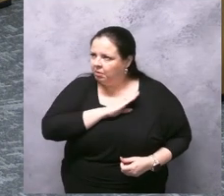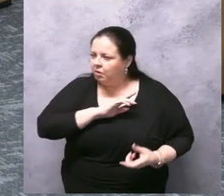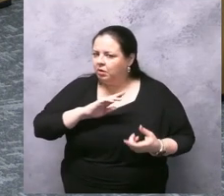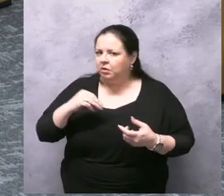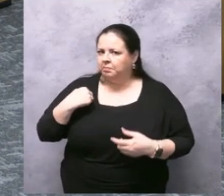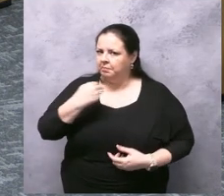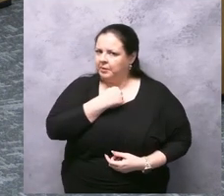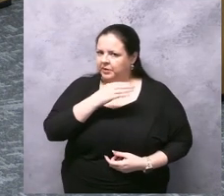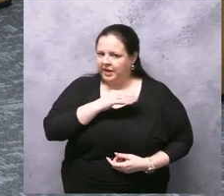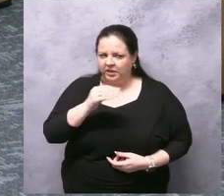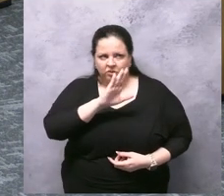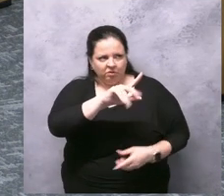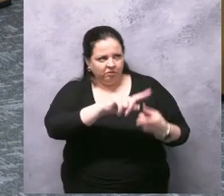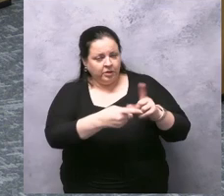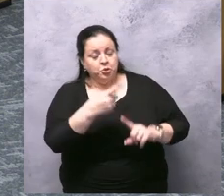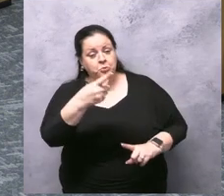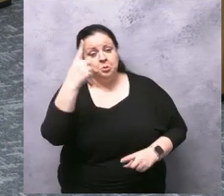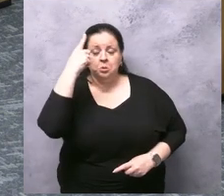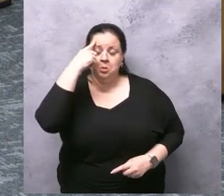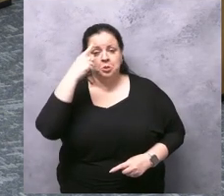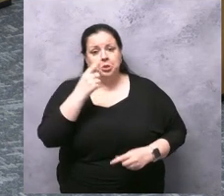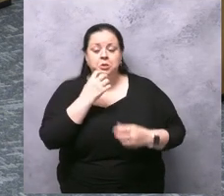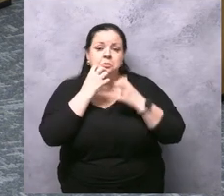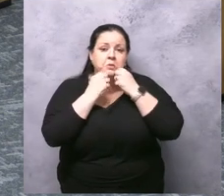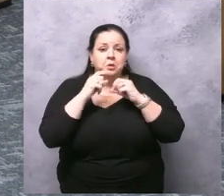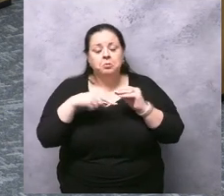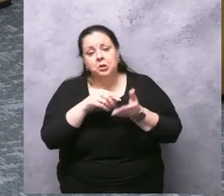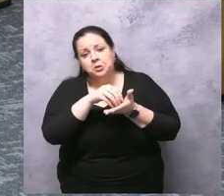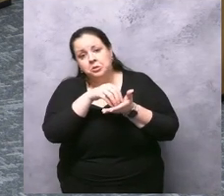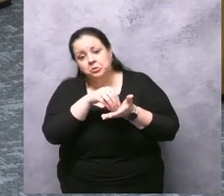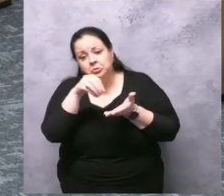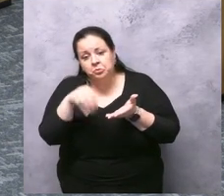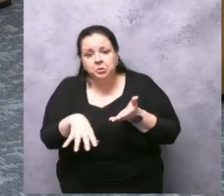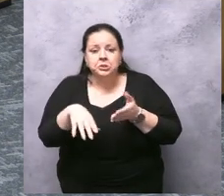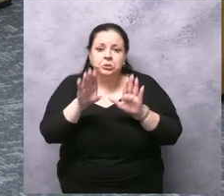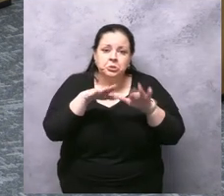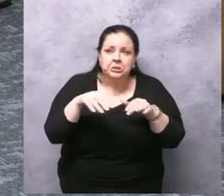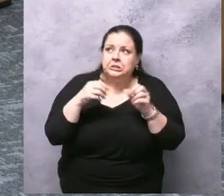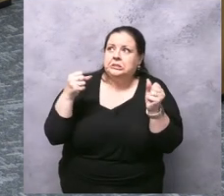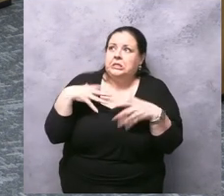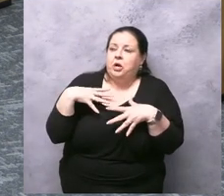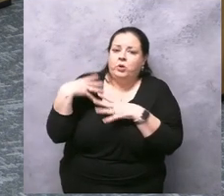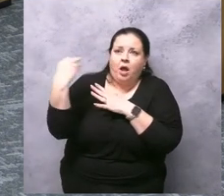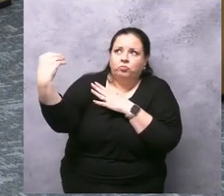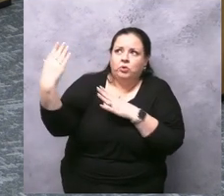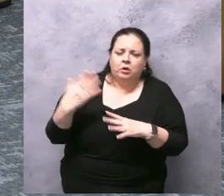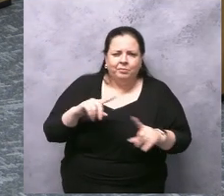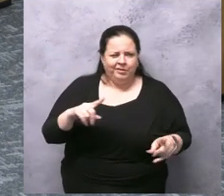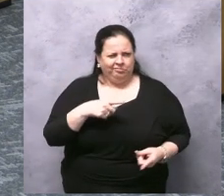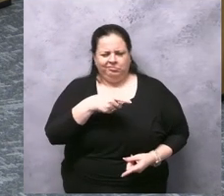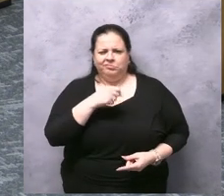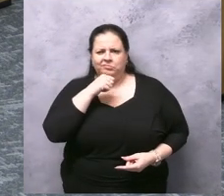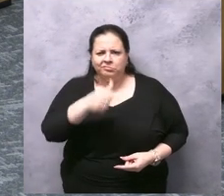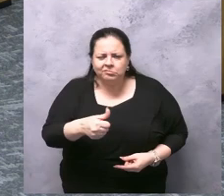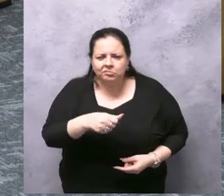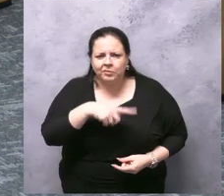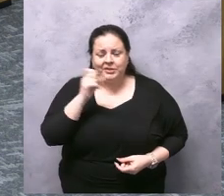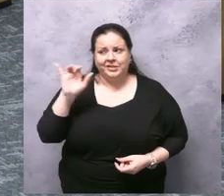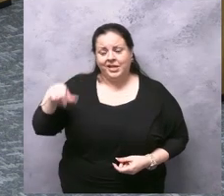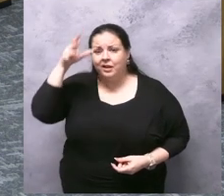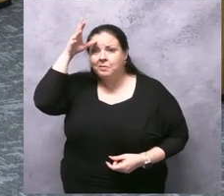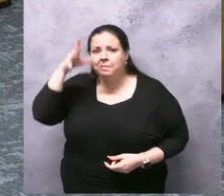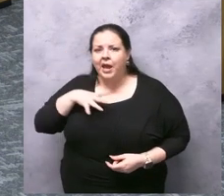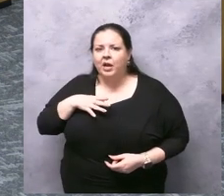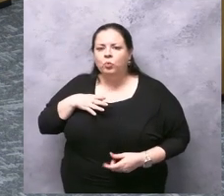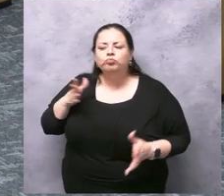Many of you act like you care about children, safety, and scary outsiders, but clearly you don't, or that man wouldn't have been coached